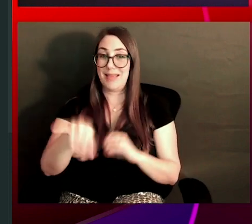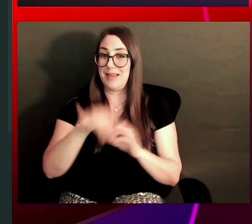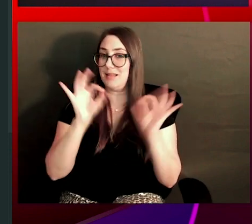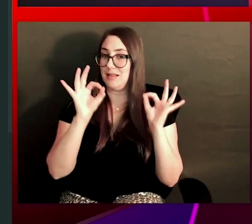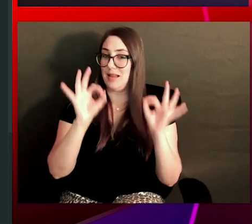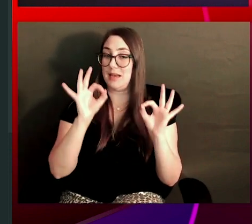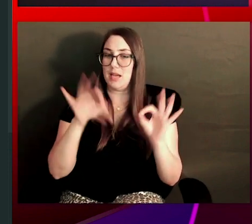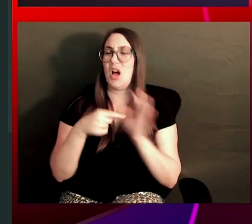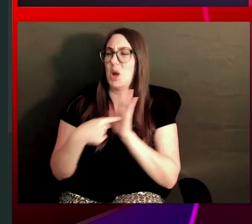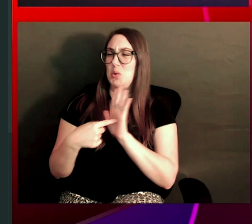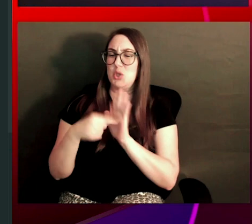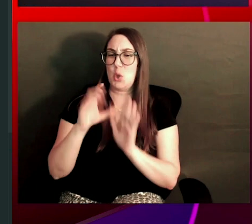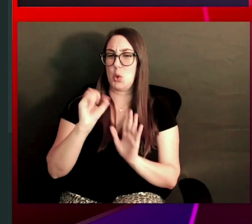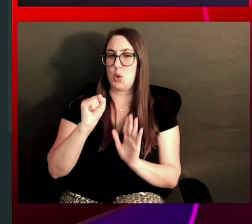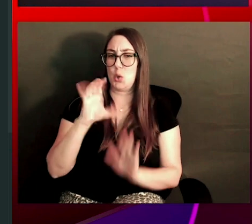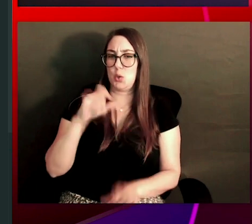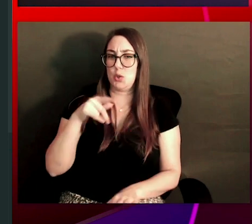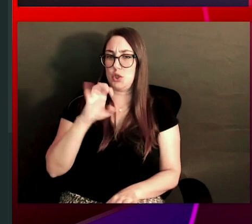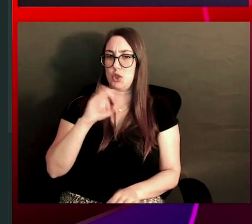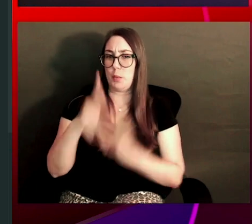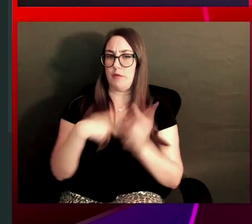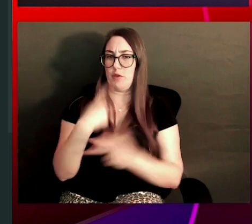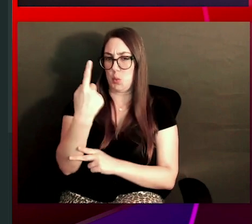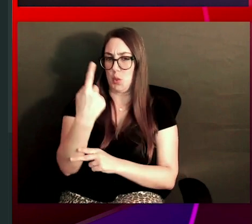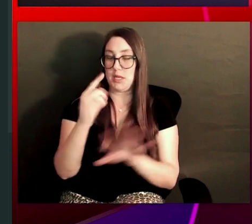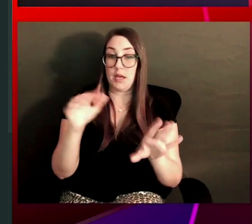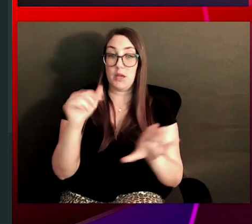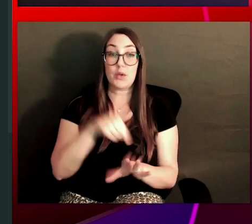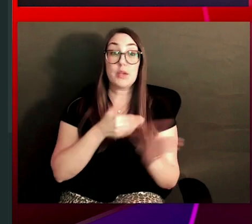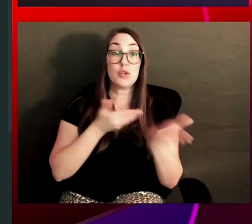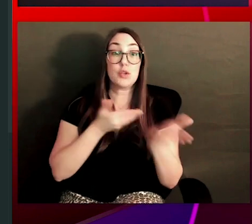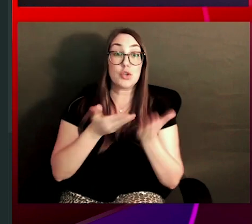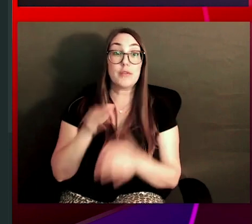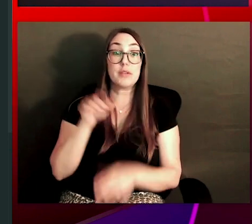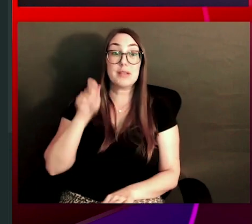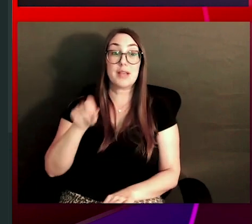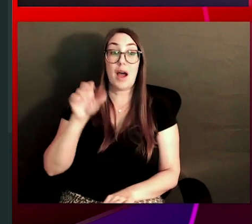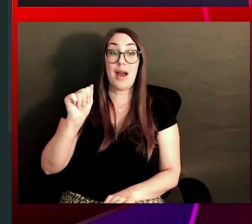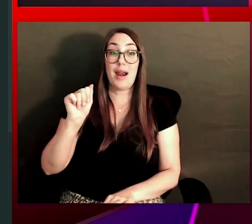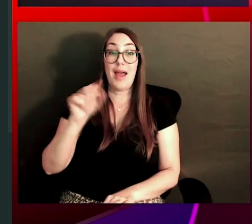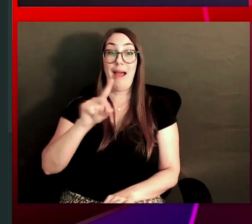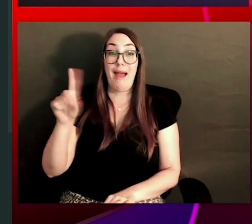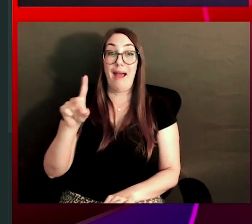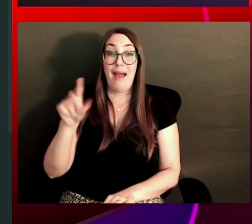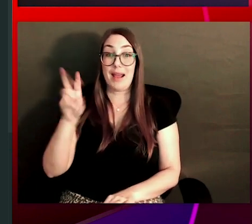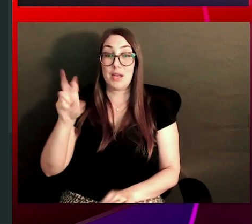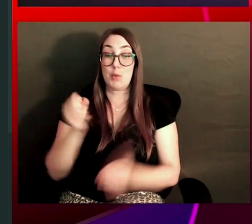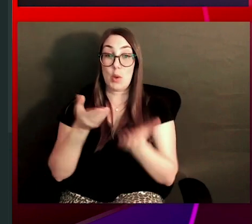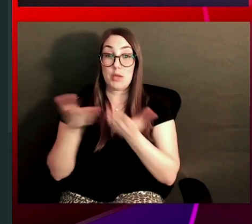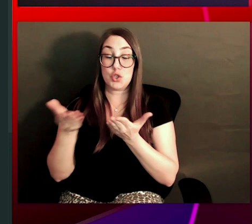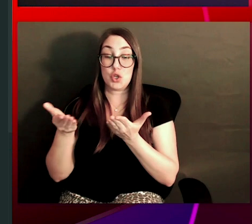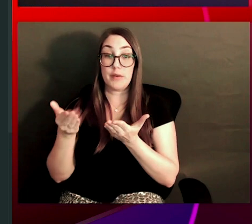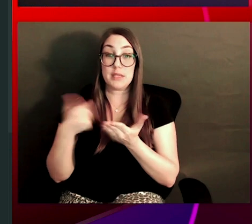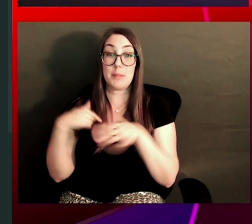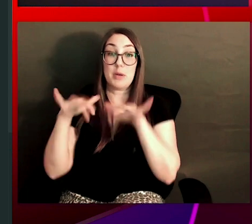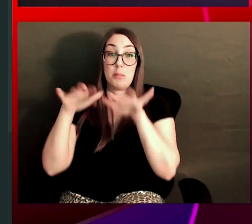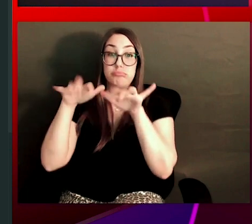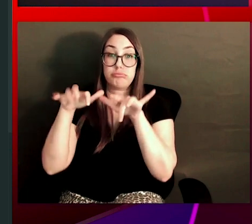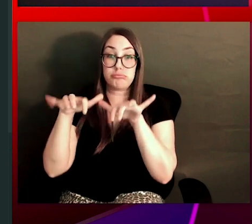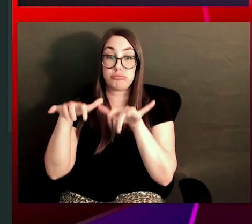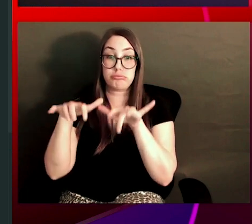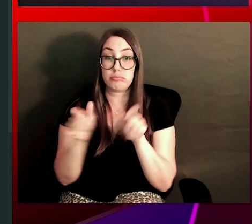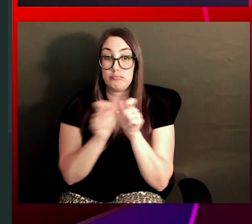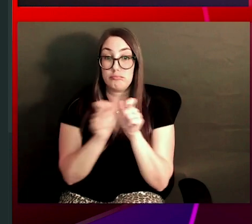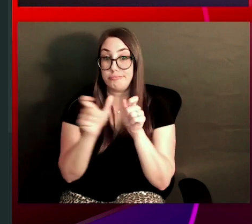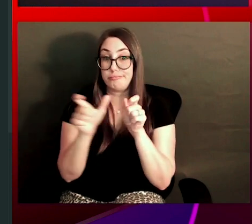version in a moment, right? So we're going to do services, add AWS service. And because I didn't have the namespace, I'm going to fill it out completely.